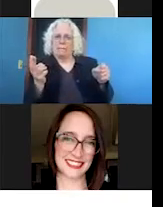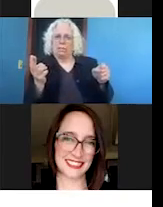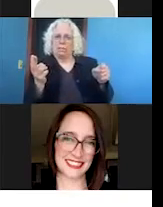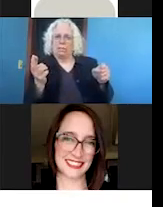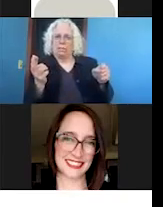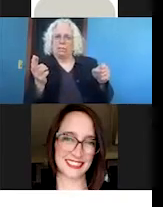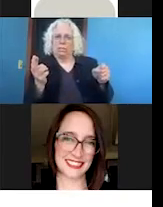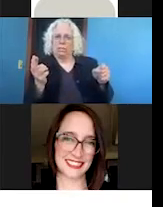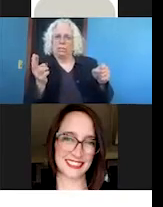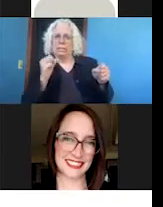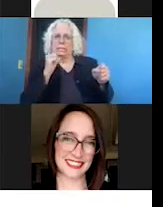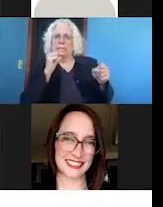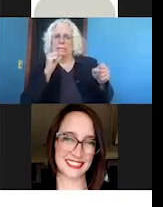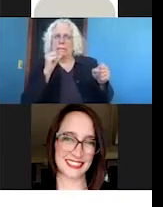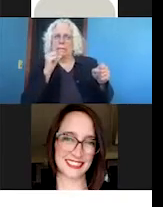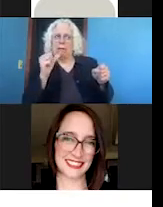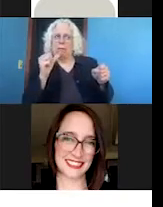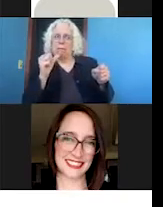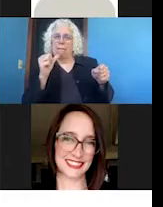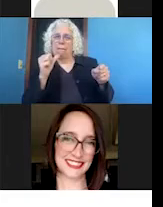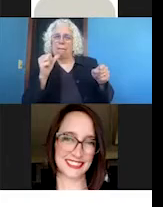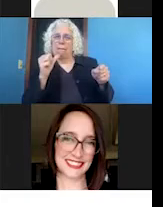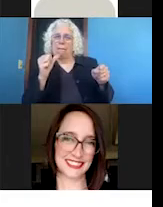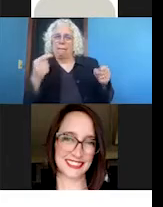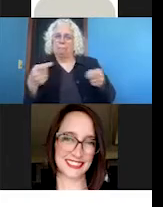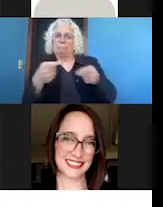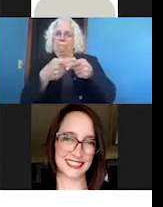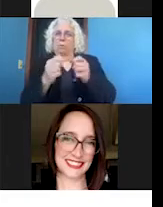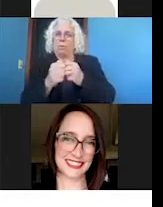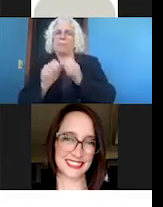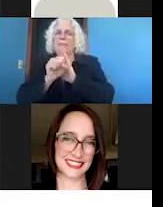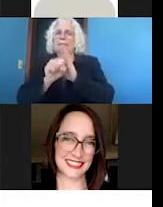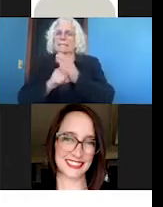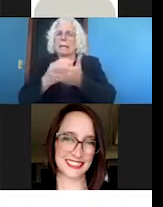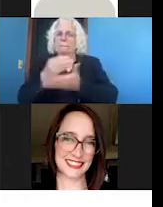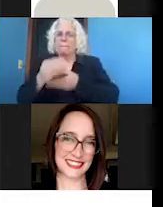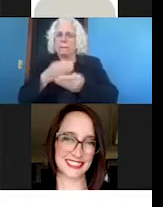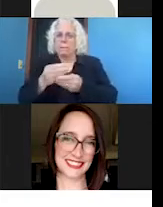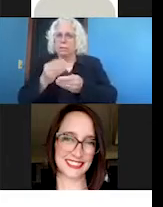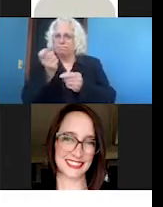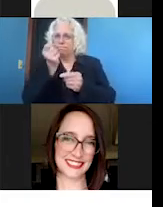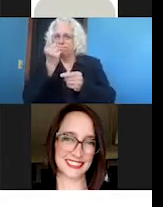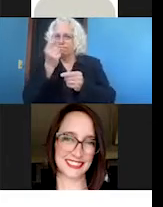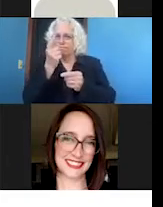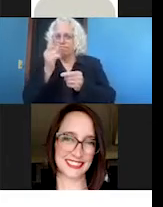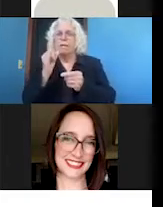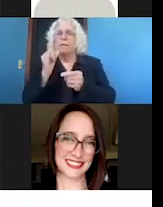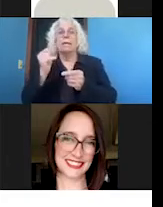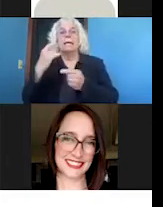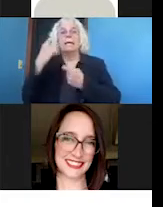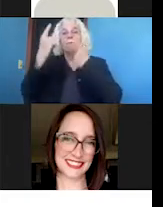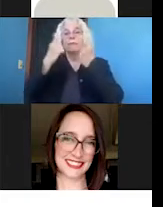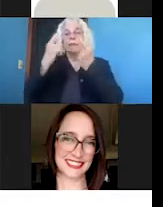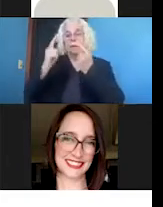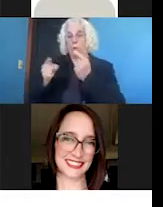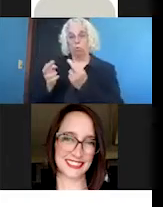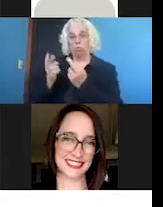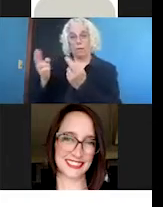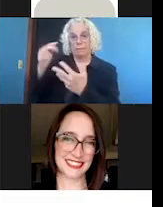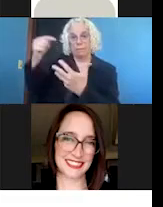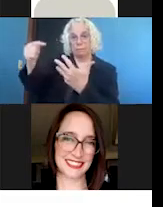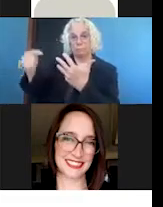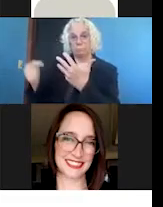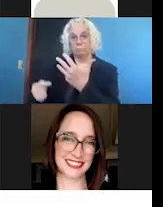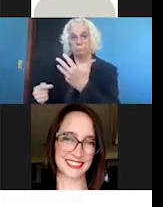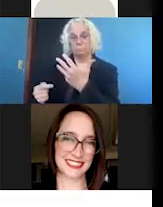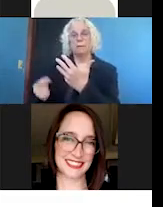of context with the state budget. And so I also think that as we think about these recommendations, we should also be thinking a little